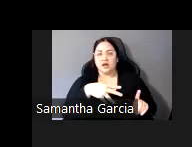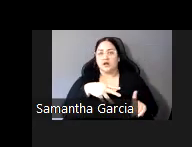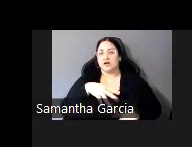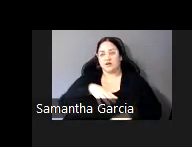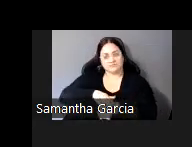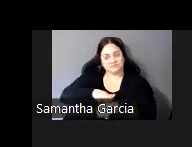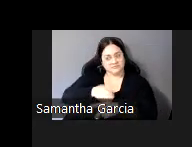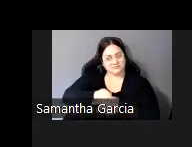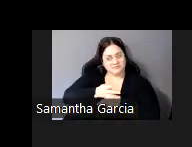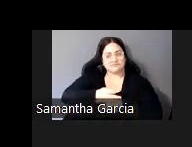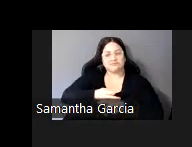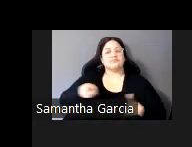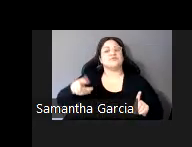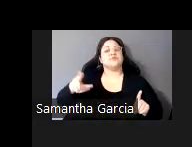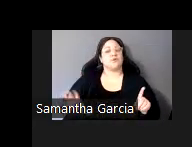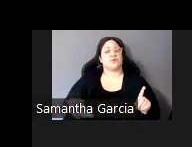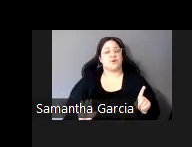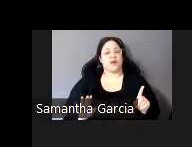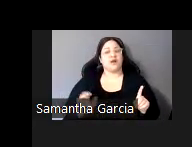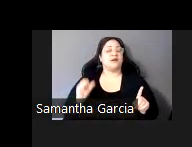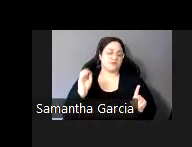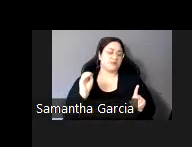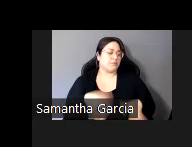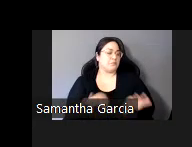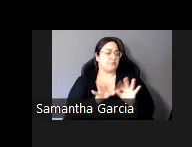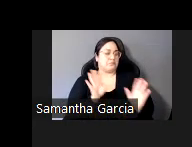Perfect. And we'll jump over to service scams.